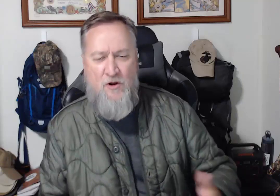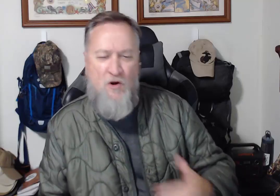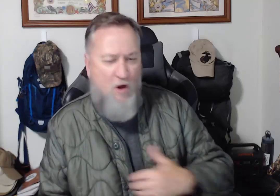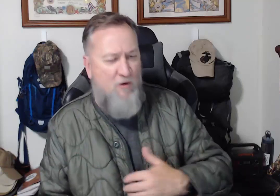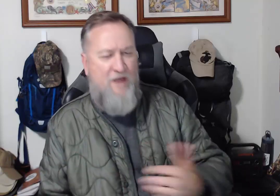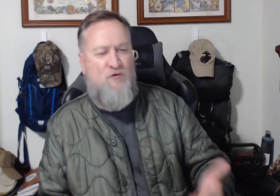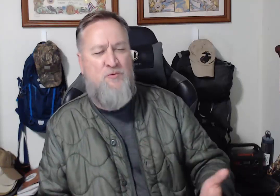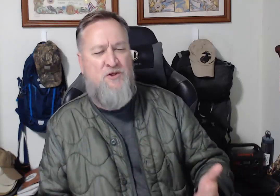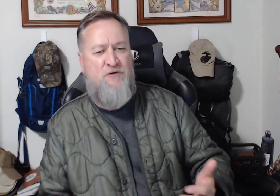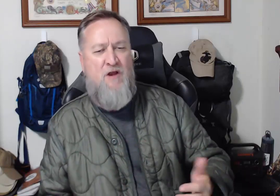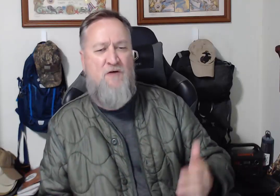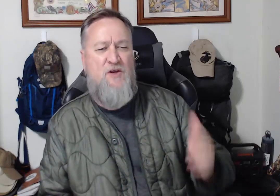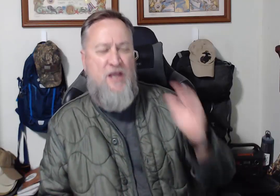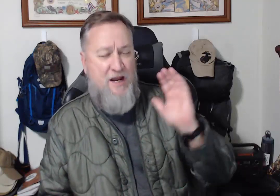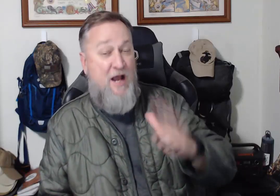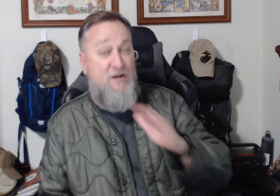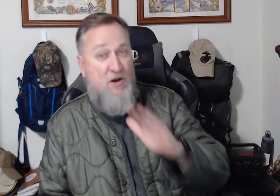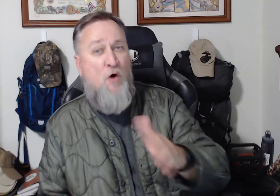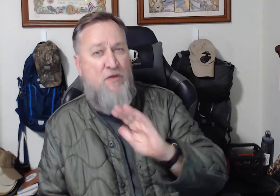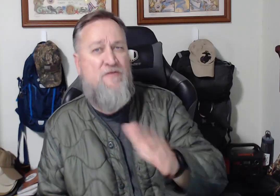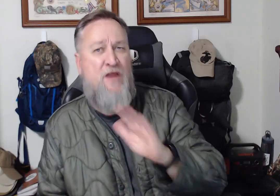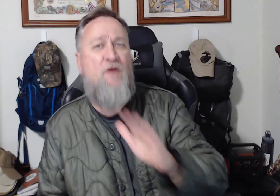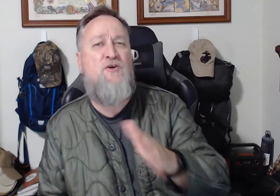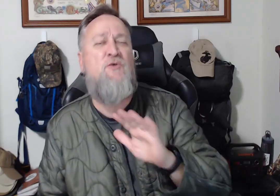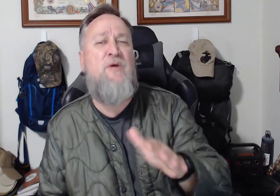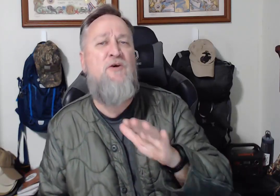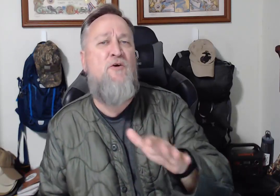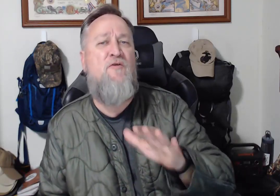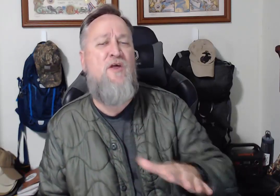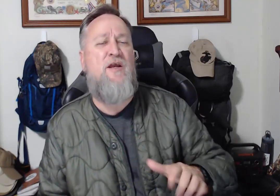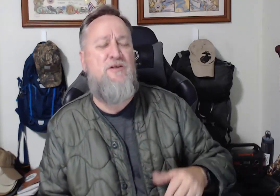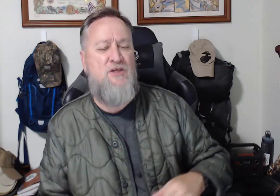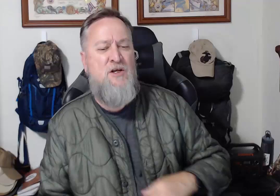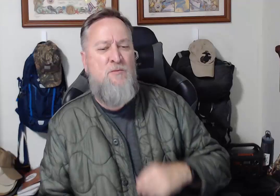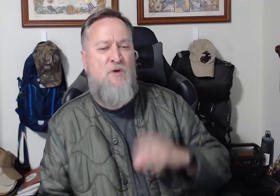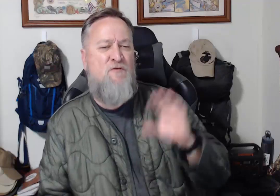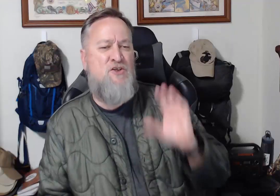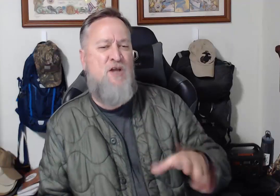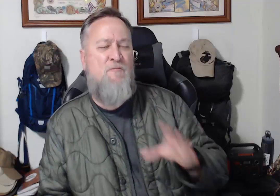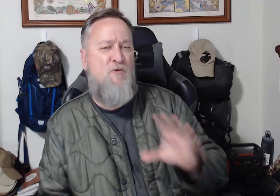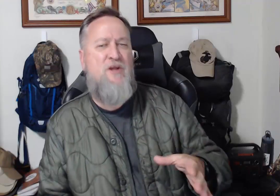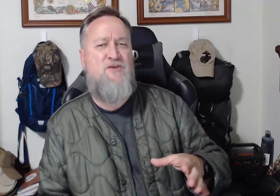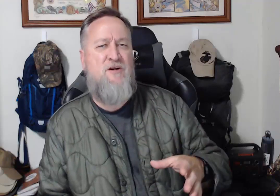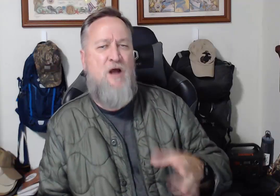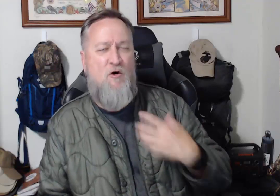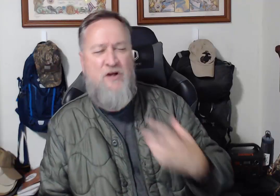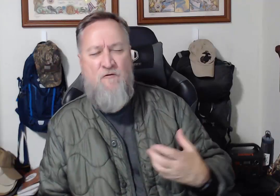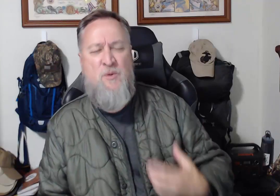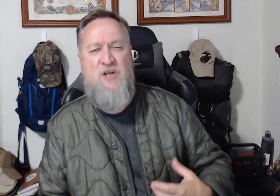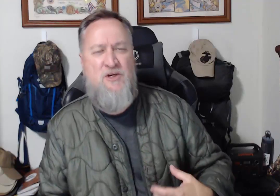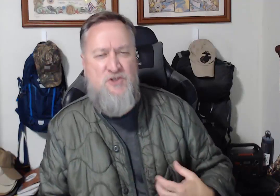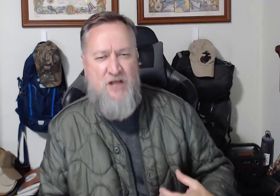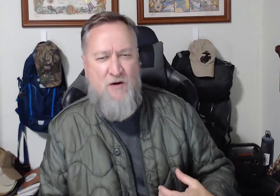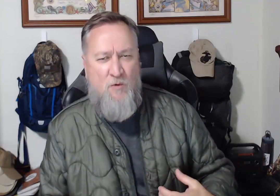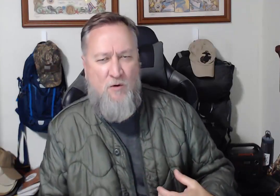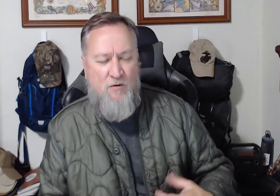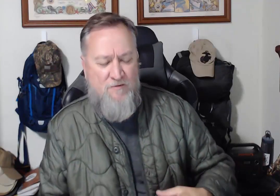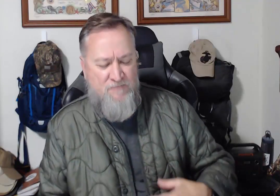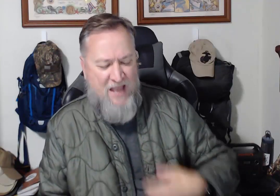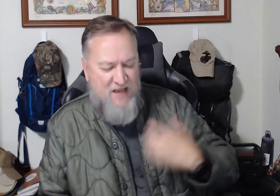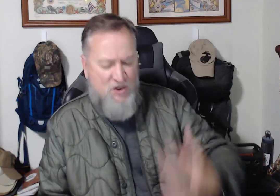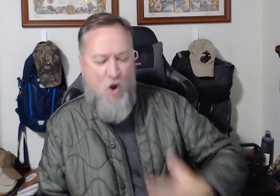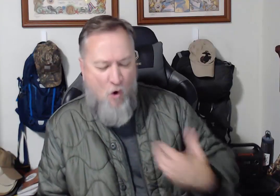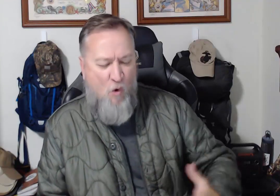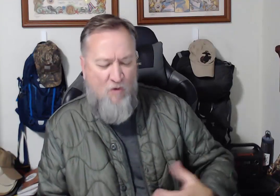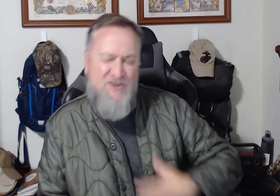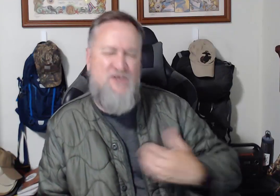Airborne, all have troops on the ground, and I know that they're doing good things. But for some reason, our government in general,